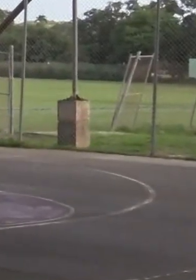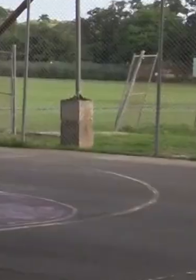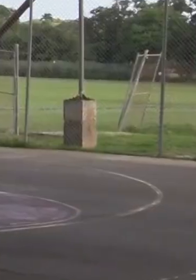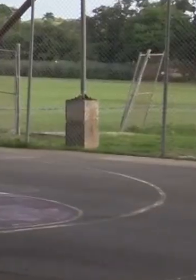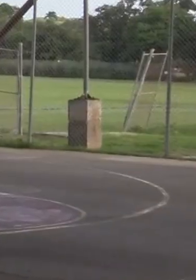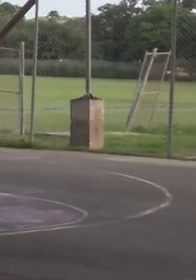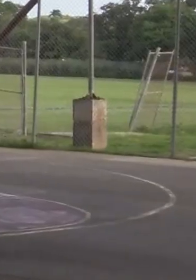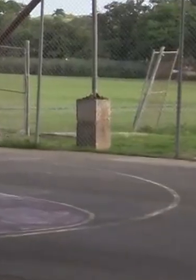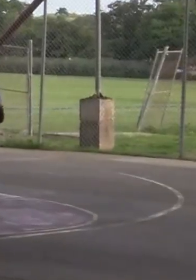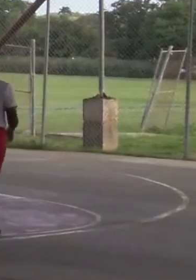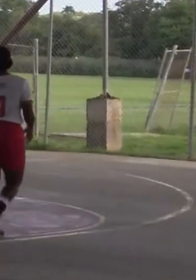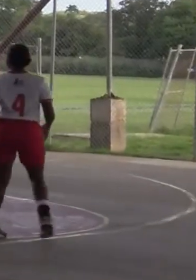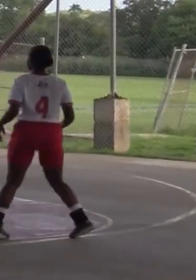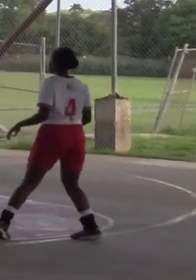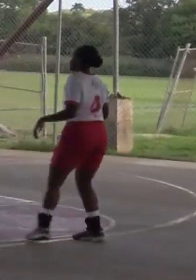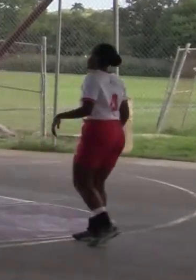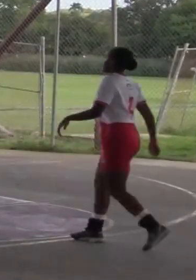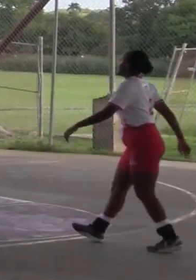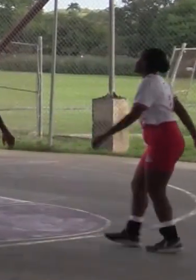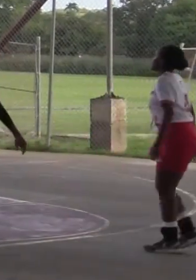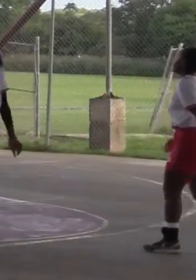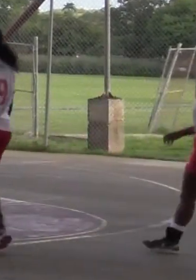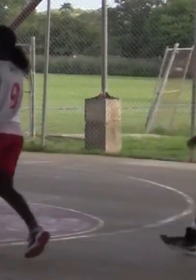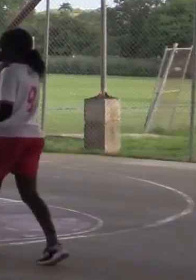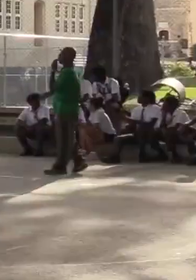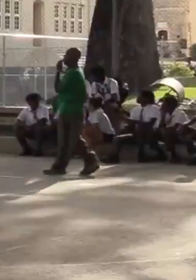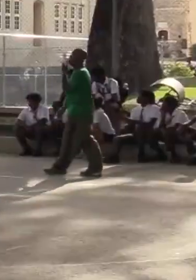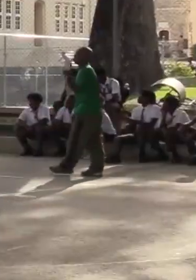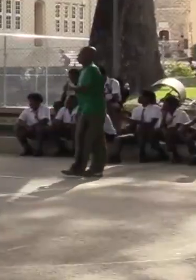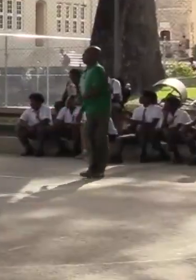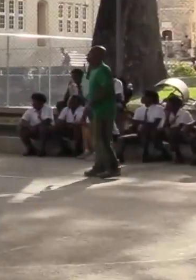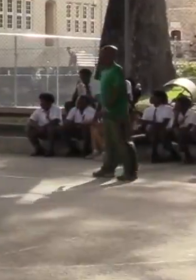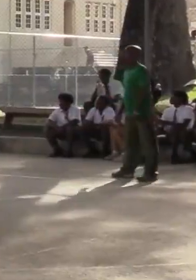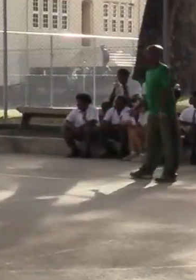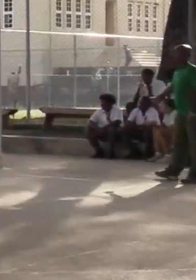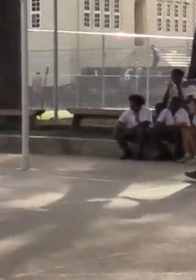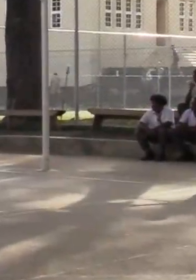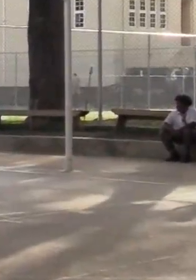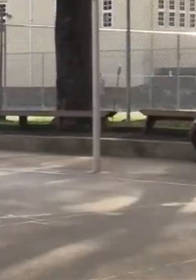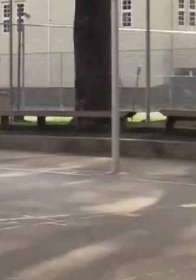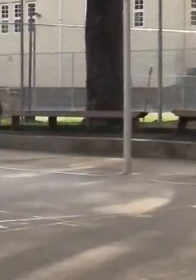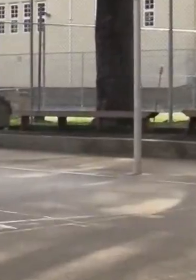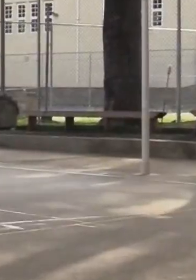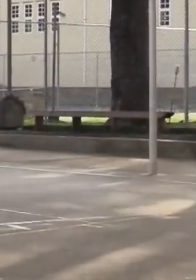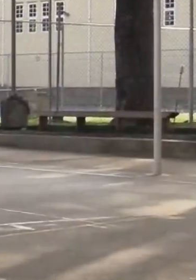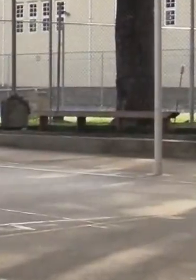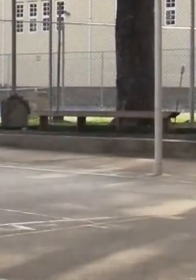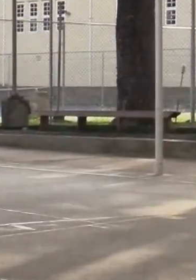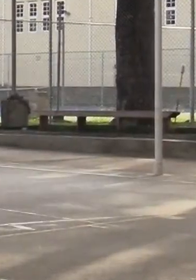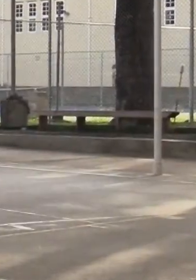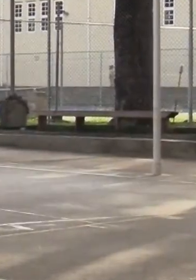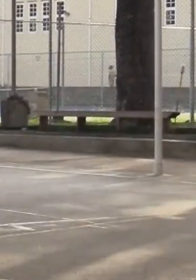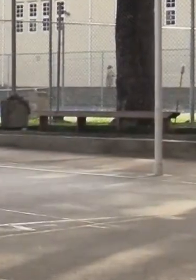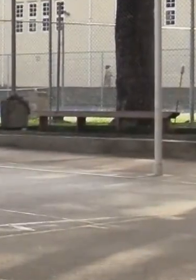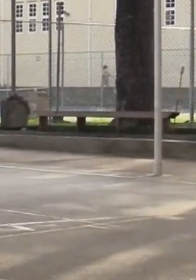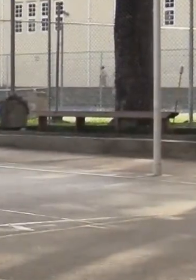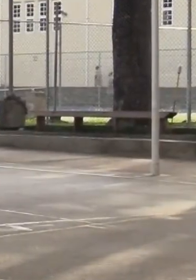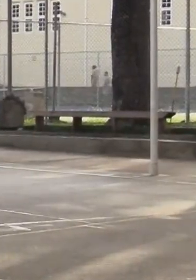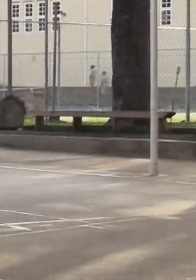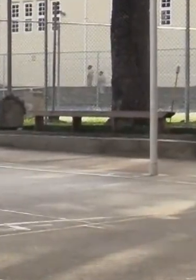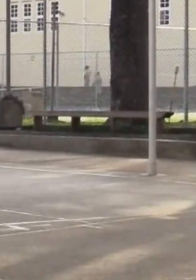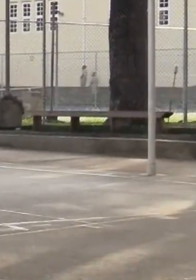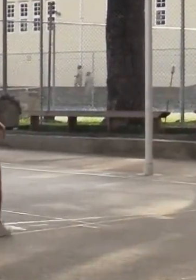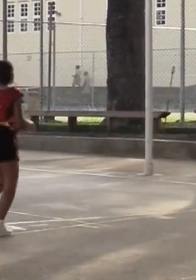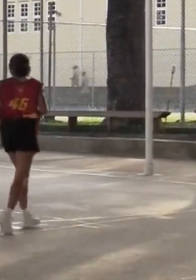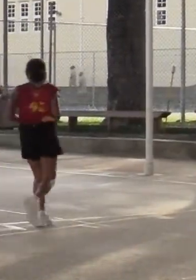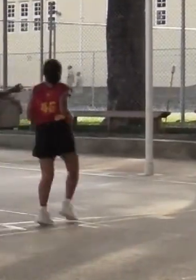with a beautiful mid-range jumper. HC's offense stifled for a prolonged period until Zen Thomas